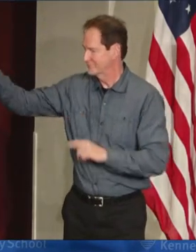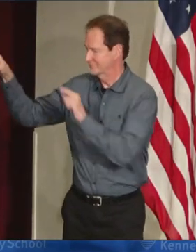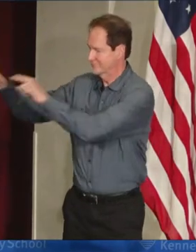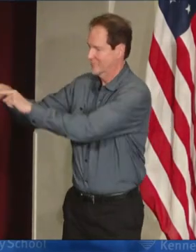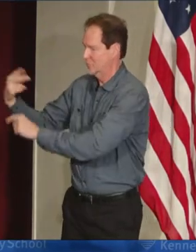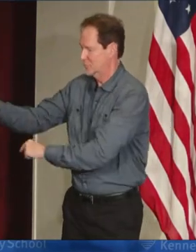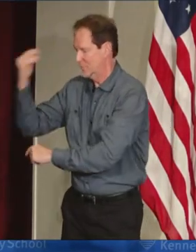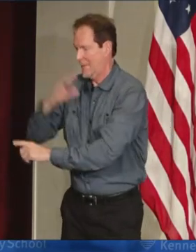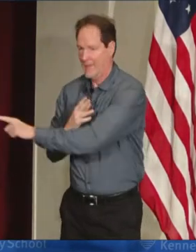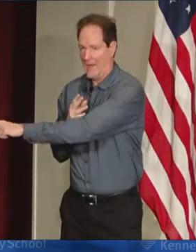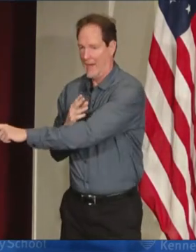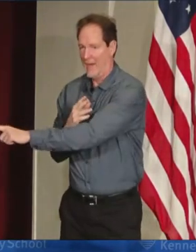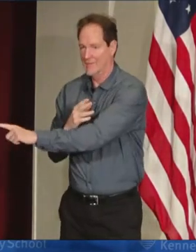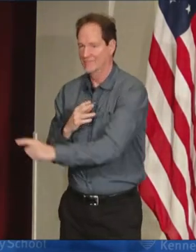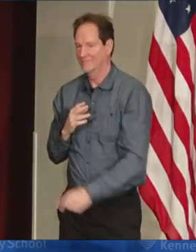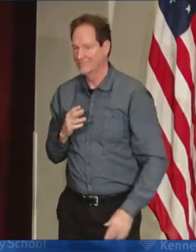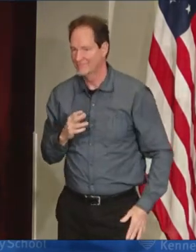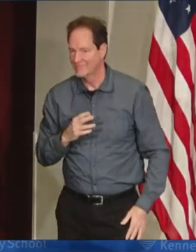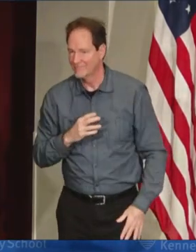gentlemen.